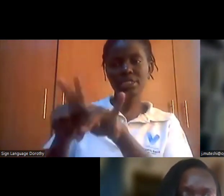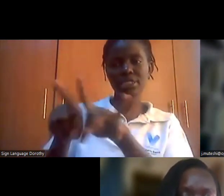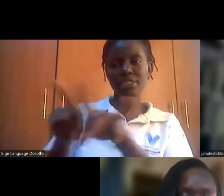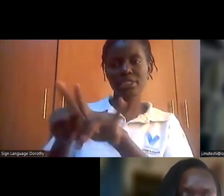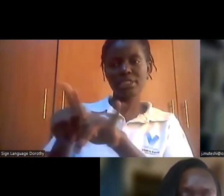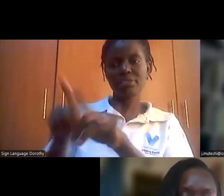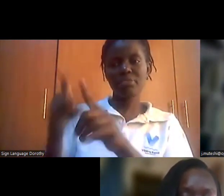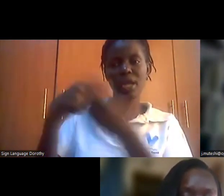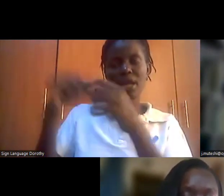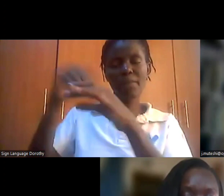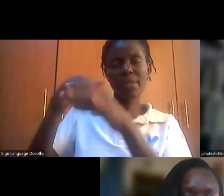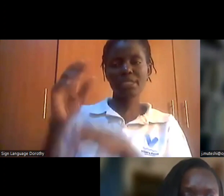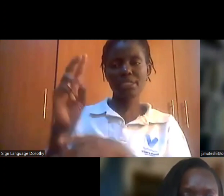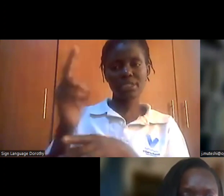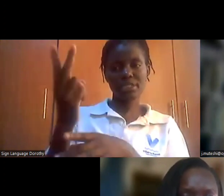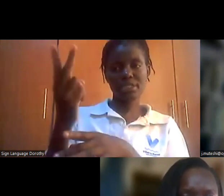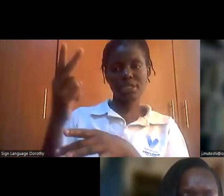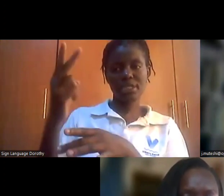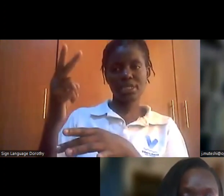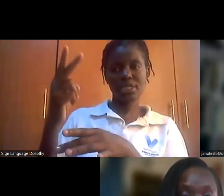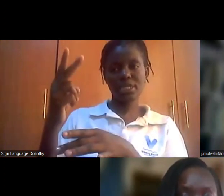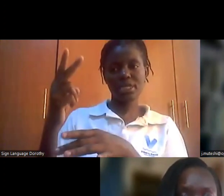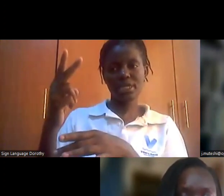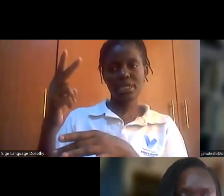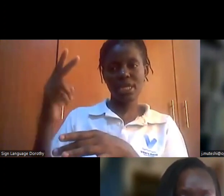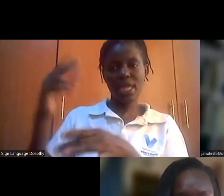of performing